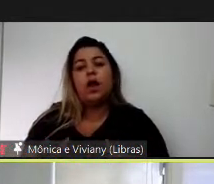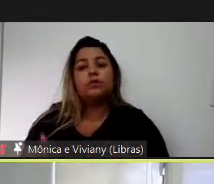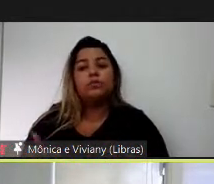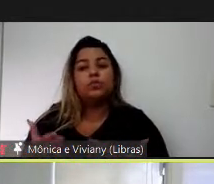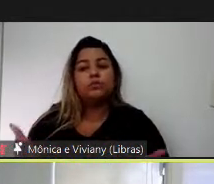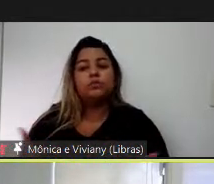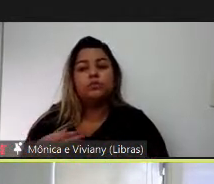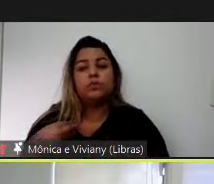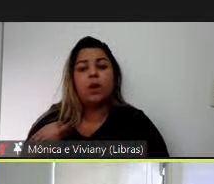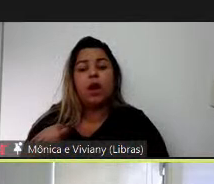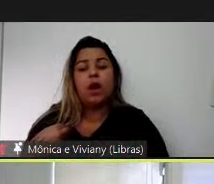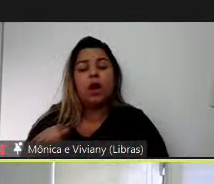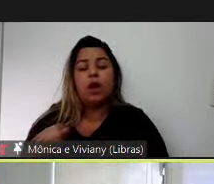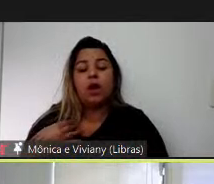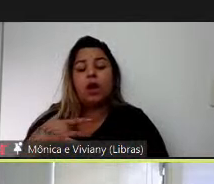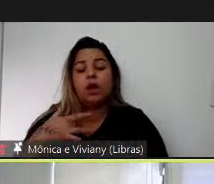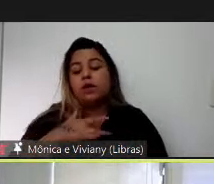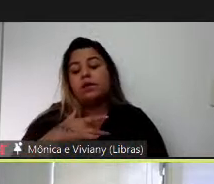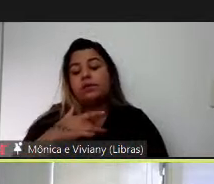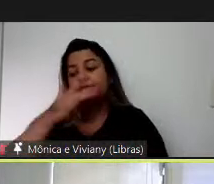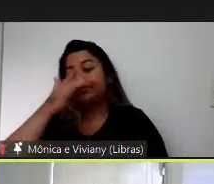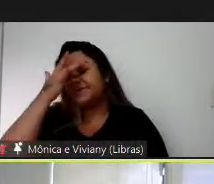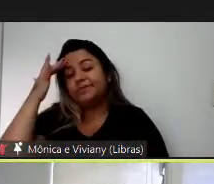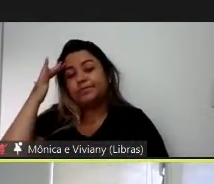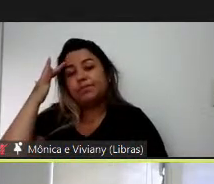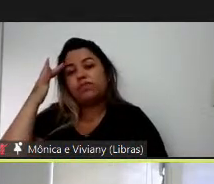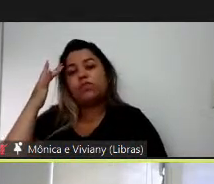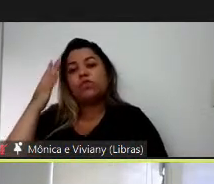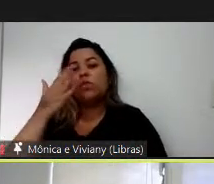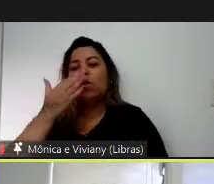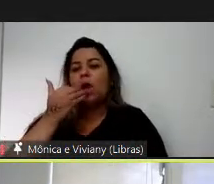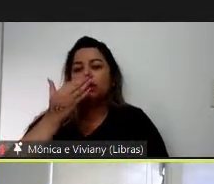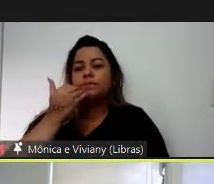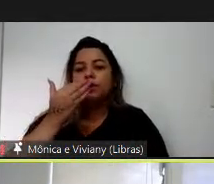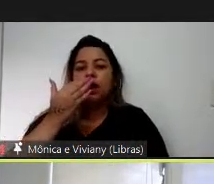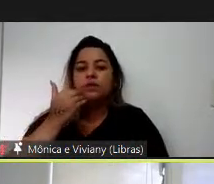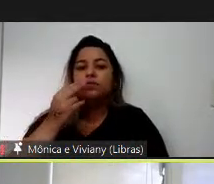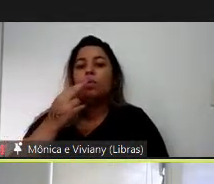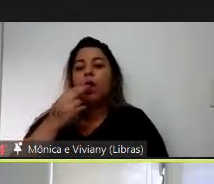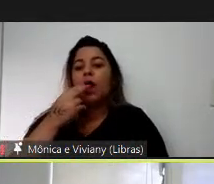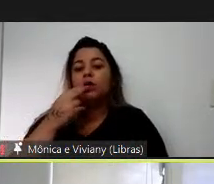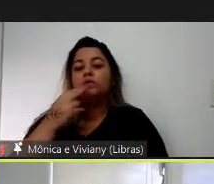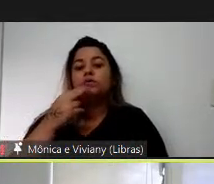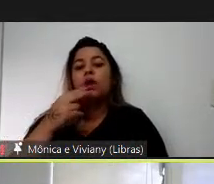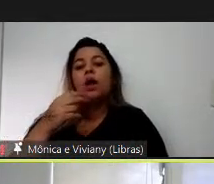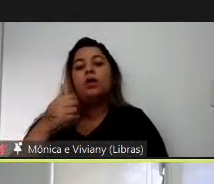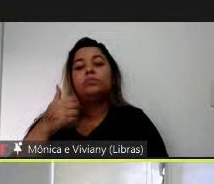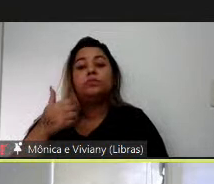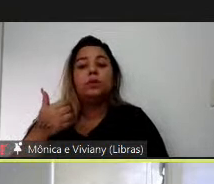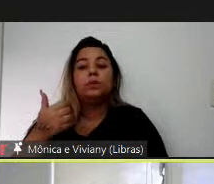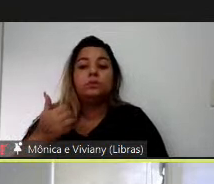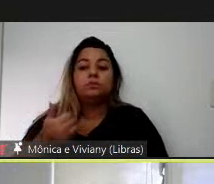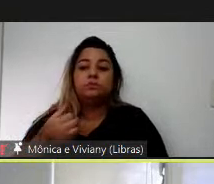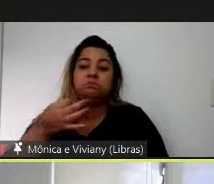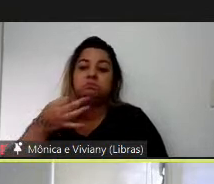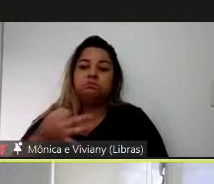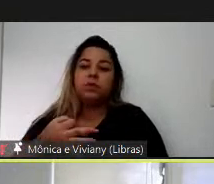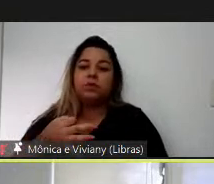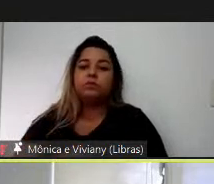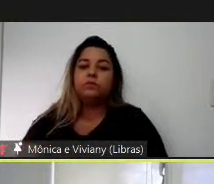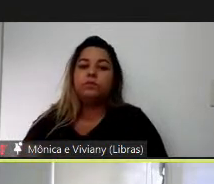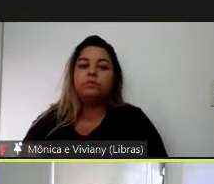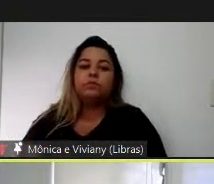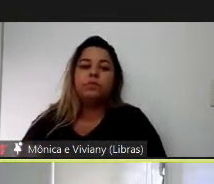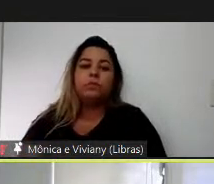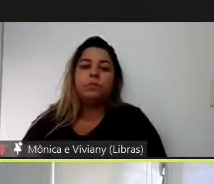but we are partners in the sense of promoting people's health through a feeding and nutrition that is very